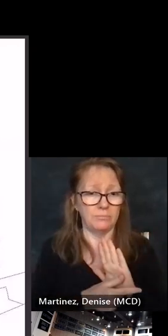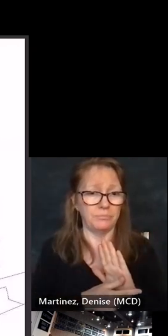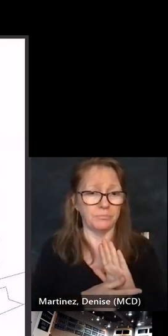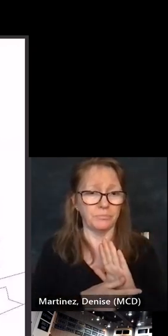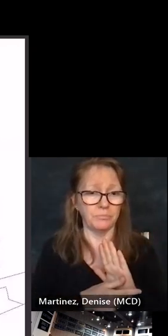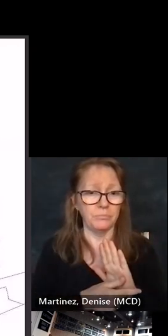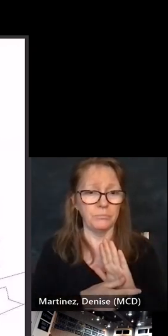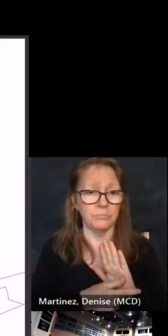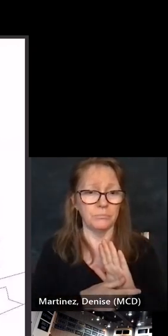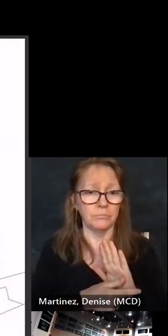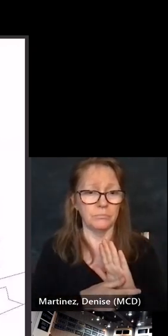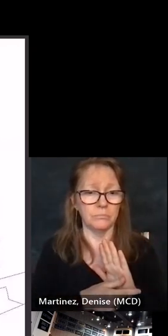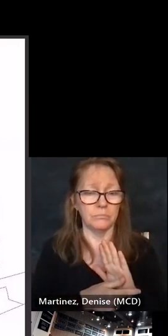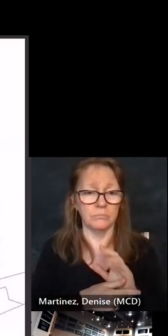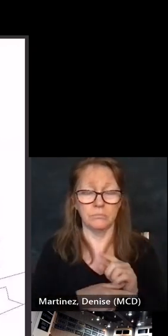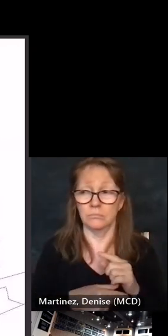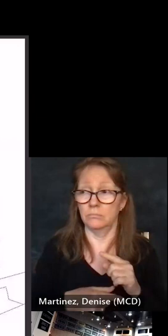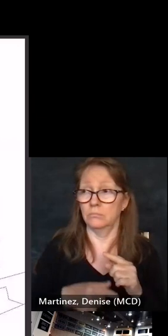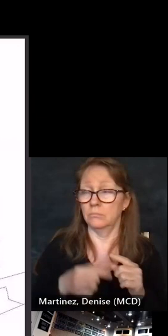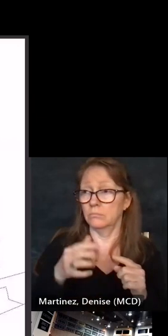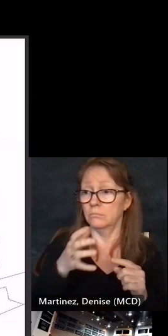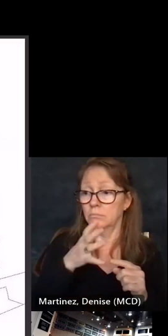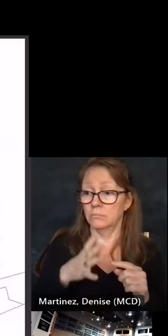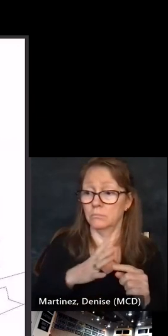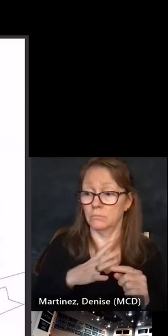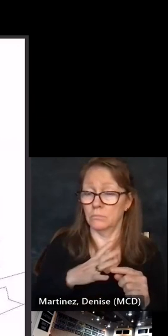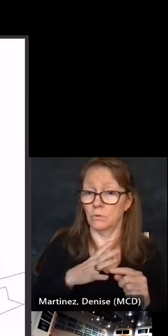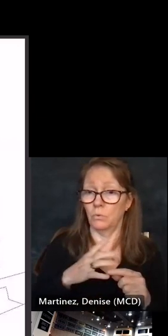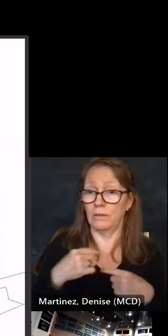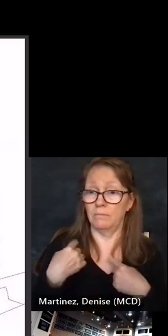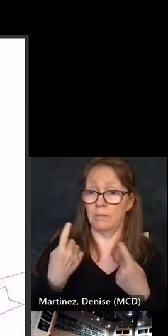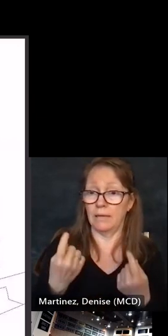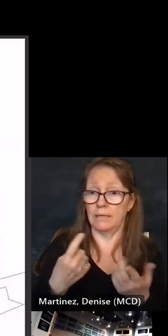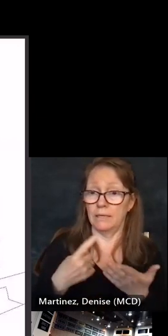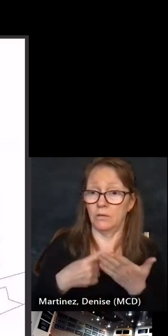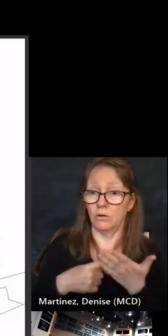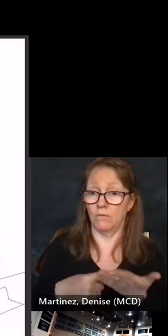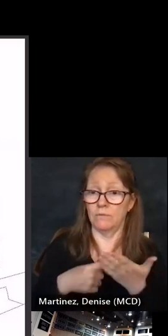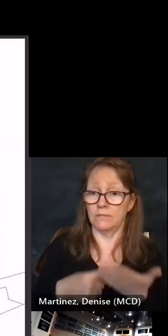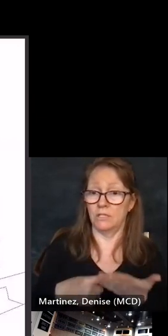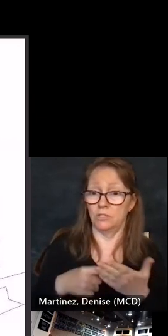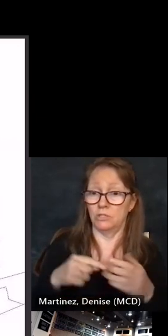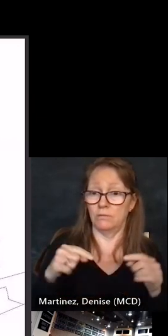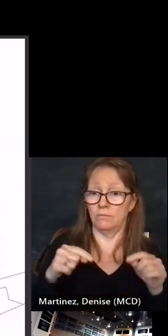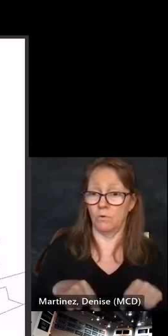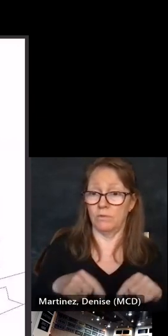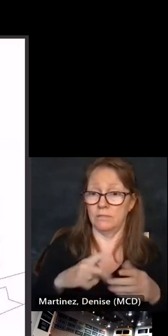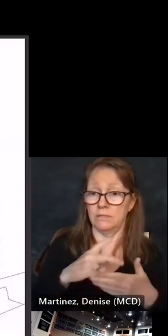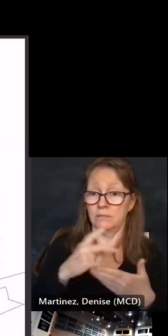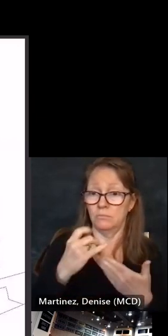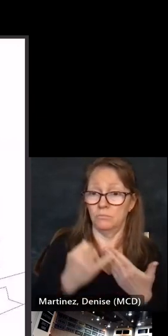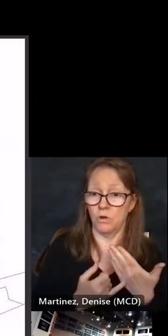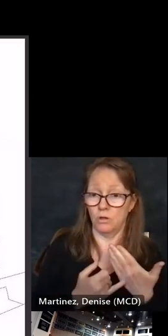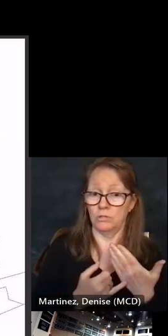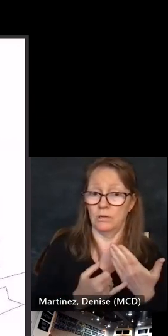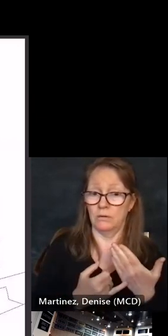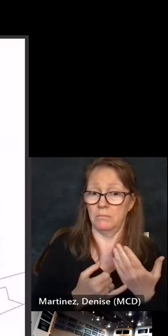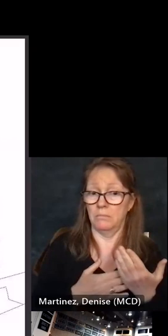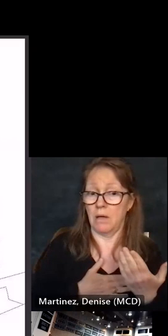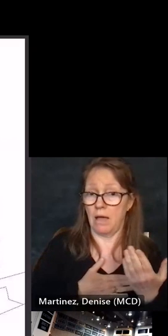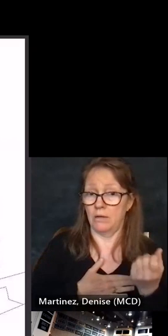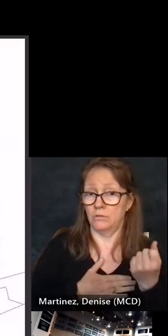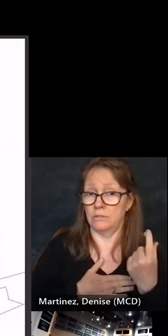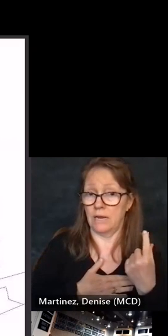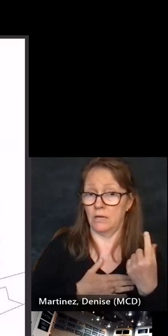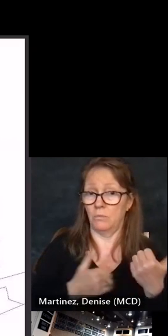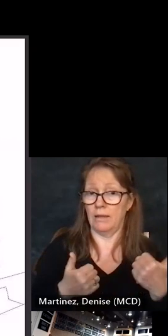We've been in conversation about this project, and from my understanding, we're in agreement with our approach to